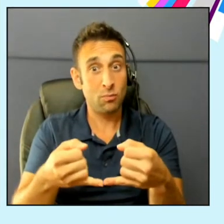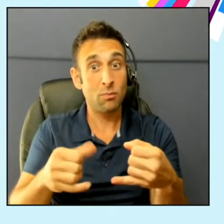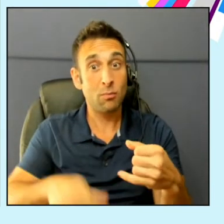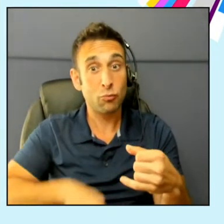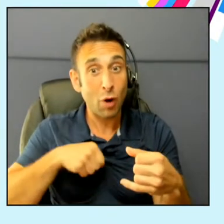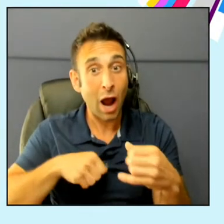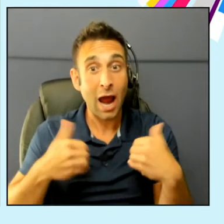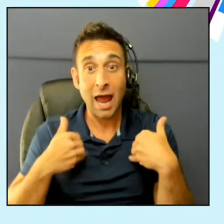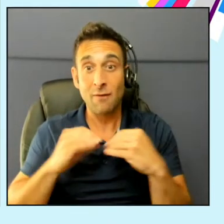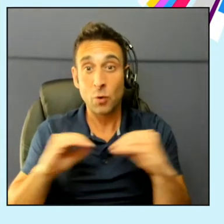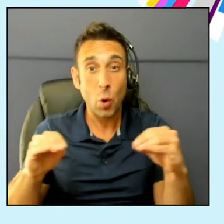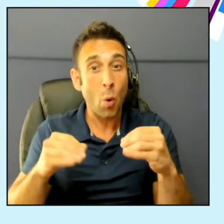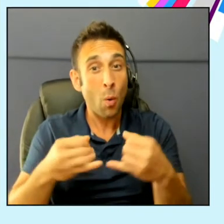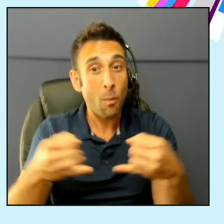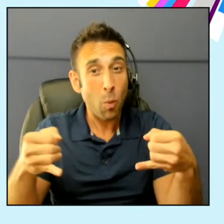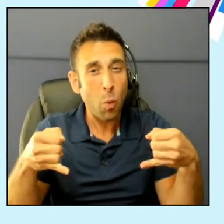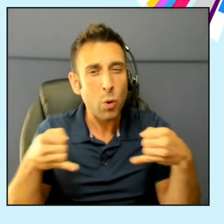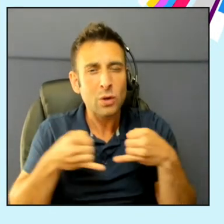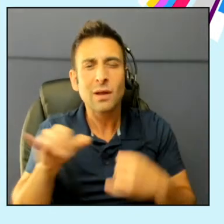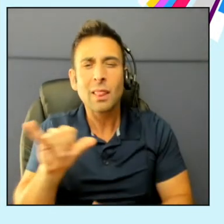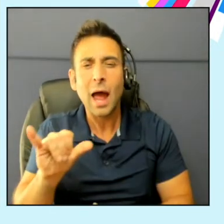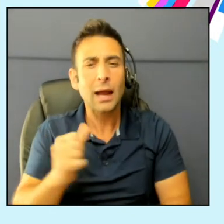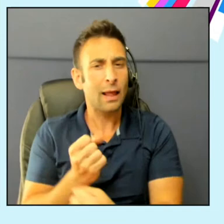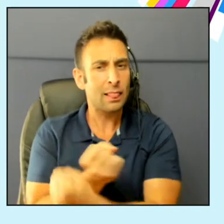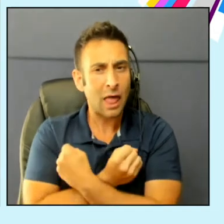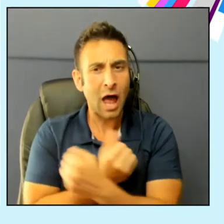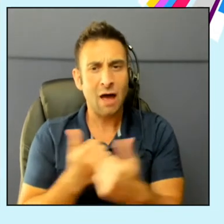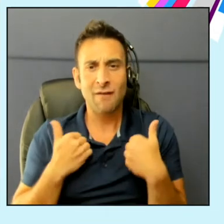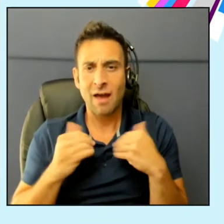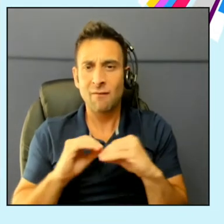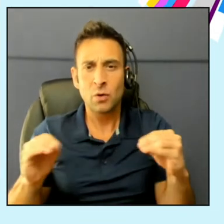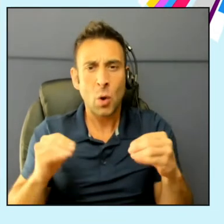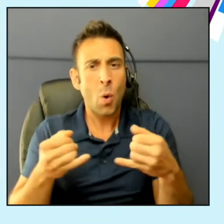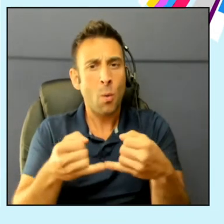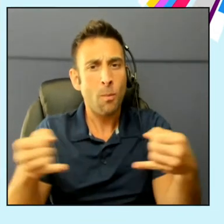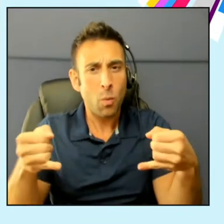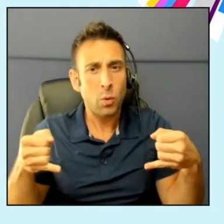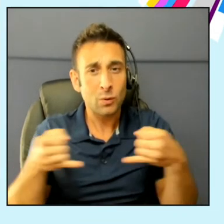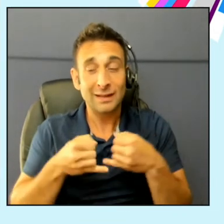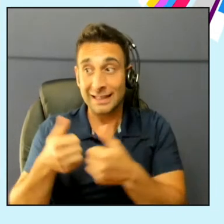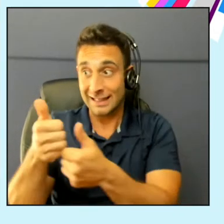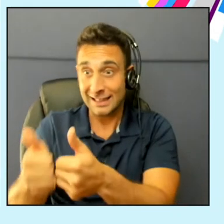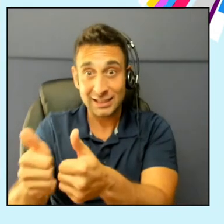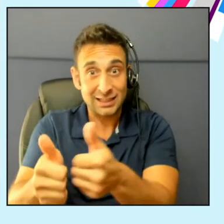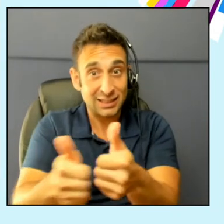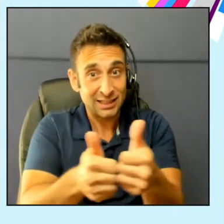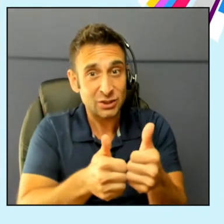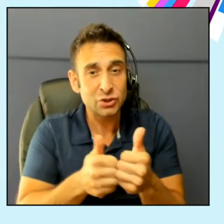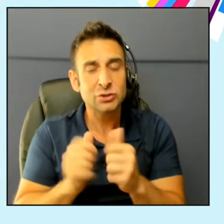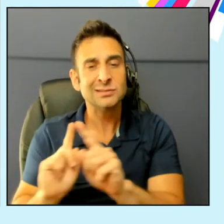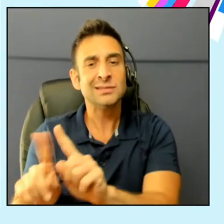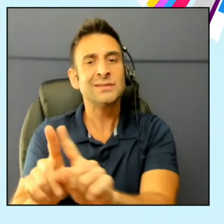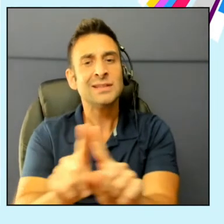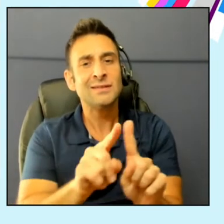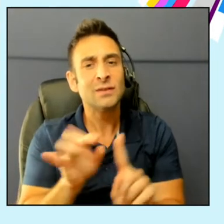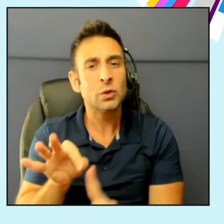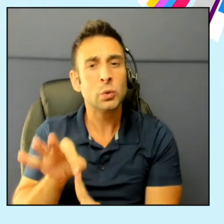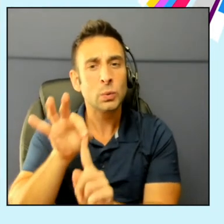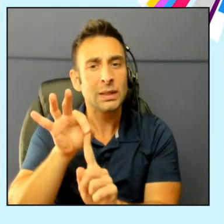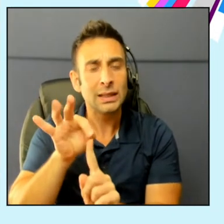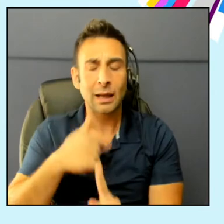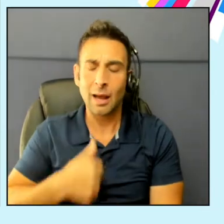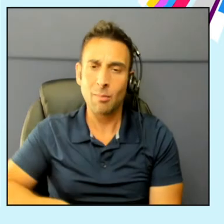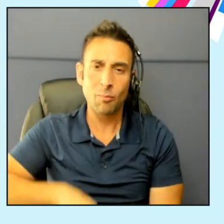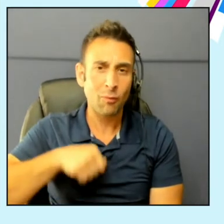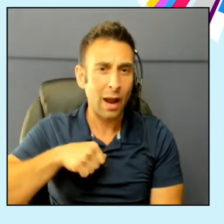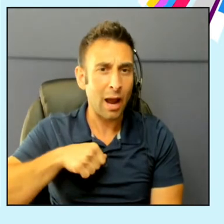of the each one of us, it's unique. So I'm proud, and I like to put this word together with pride.